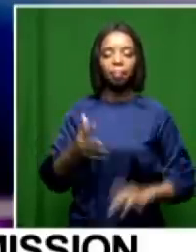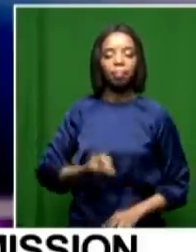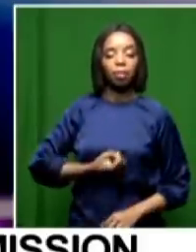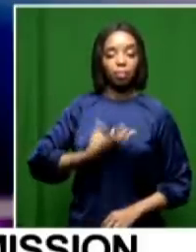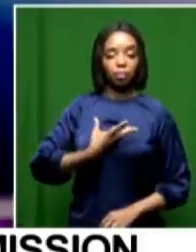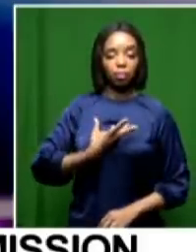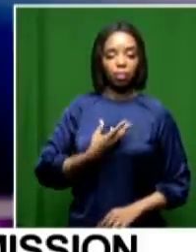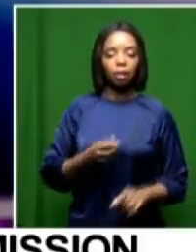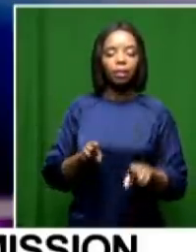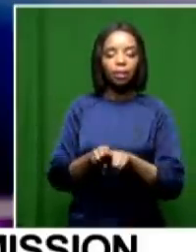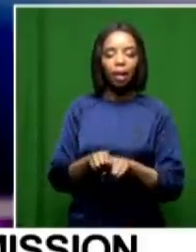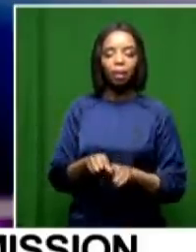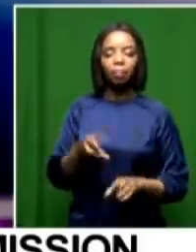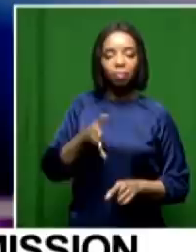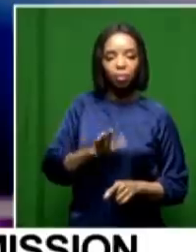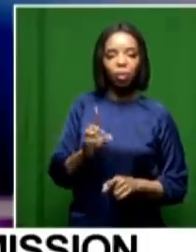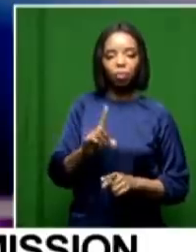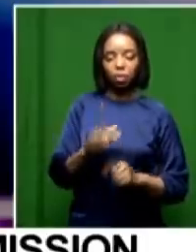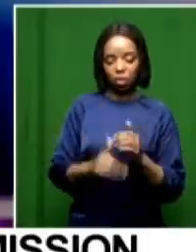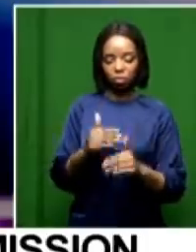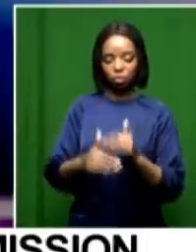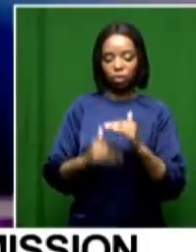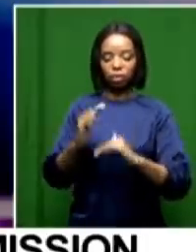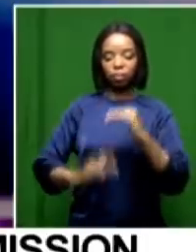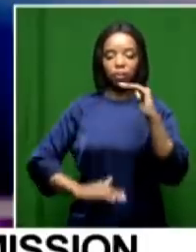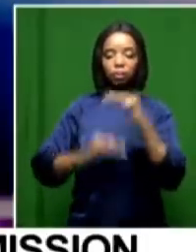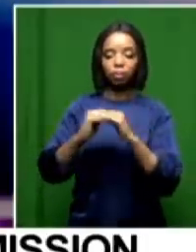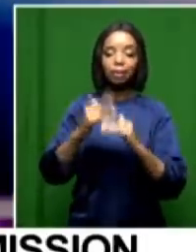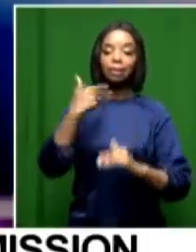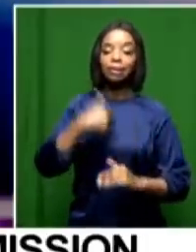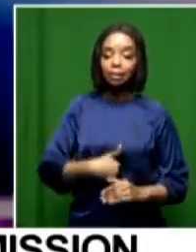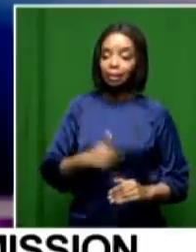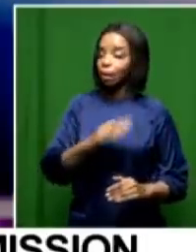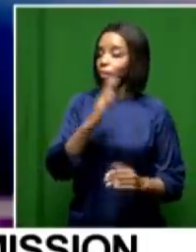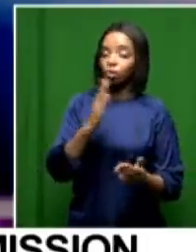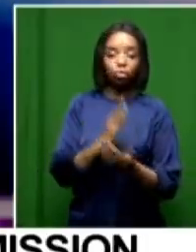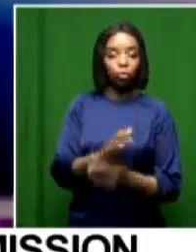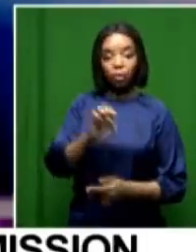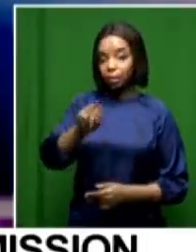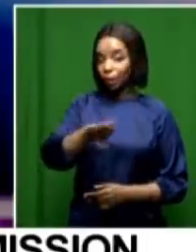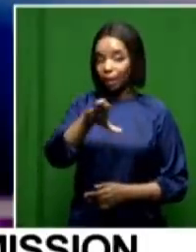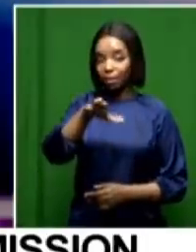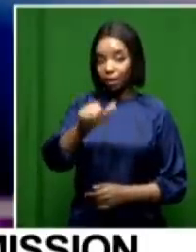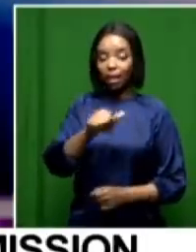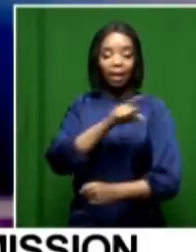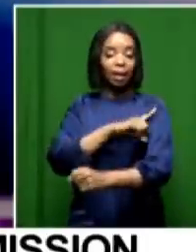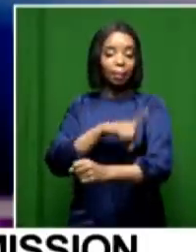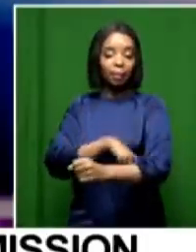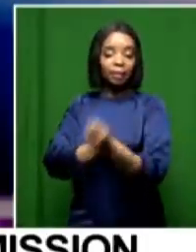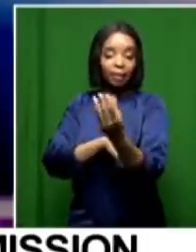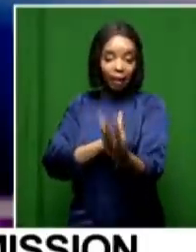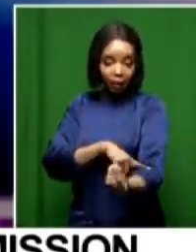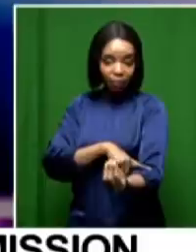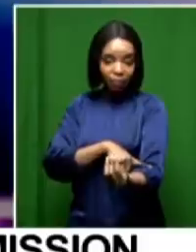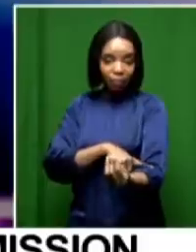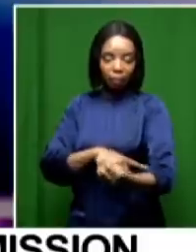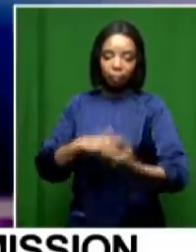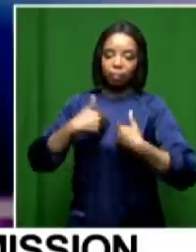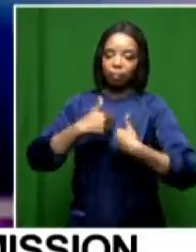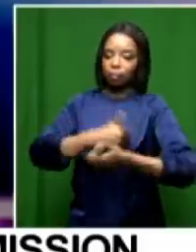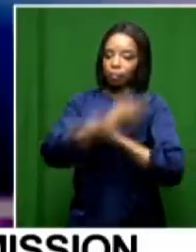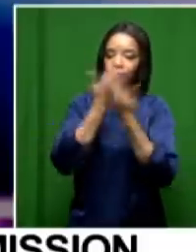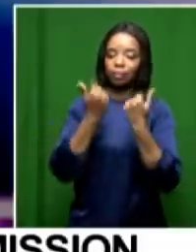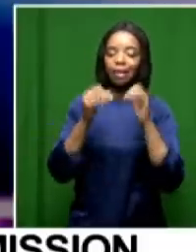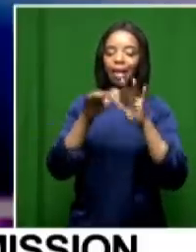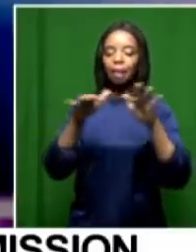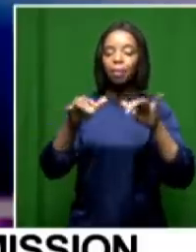for profit maximization. So I'm not sure if South Africa has the capacity to be able to investigate Glencore thoroughly. People in South Africa are